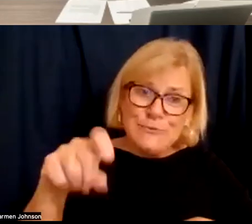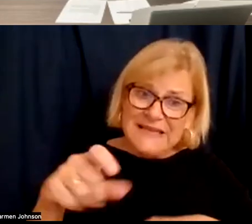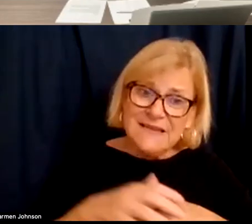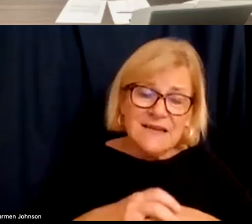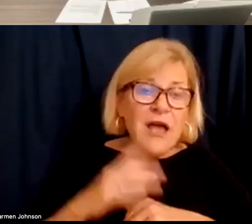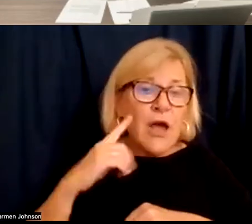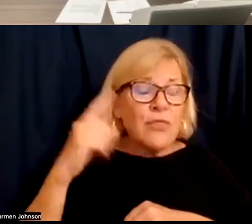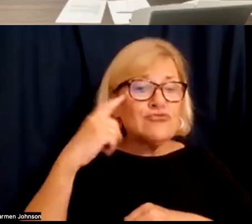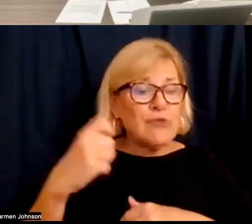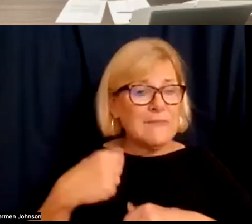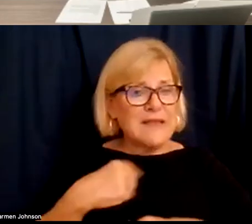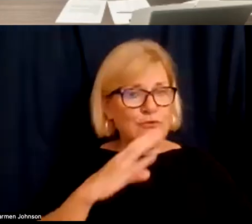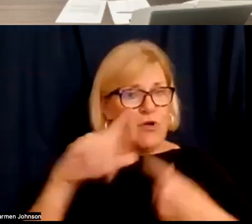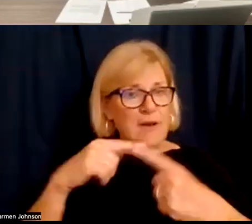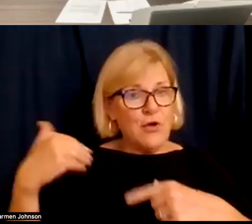those dreams I was talking about.